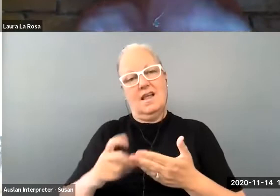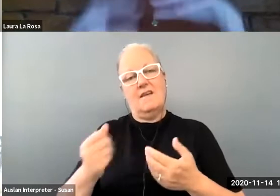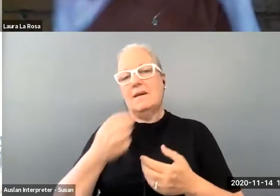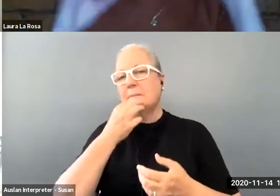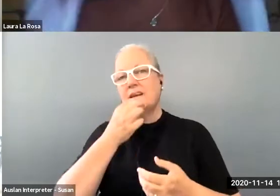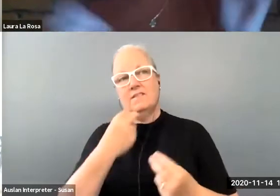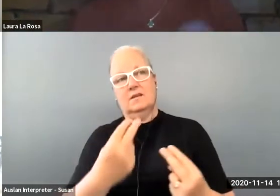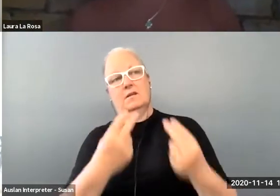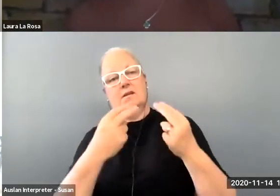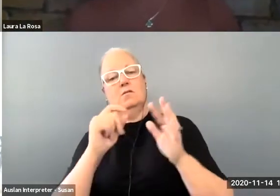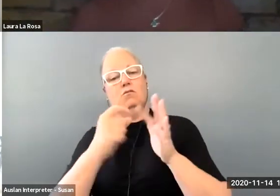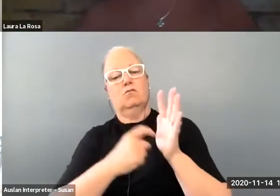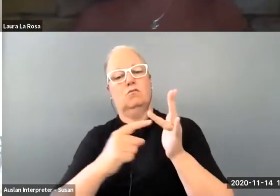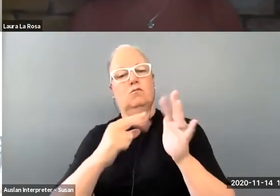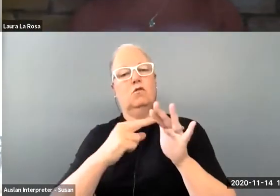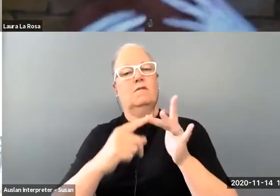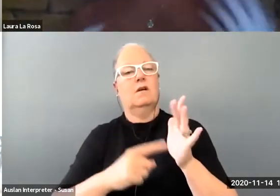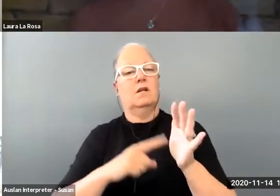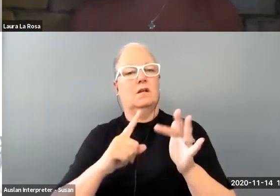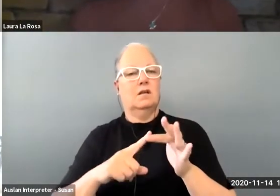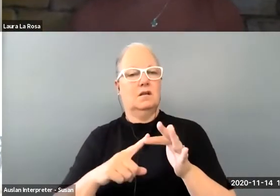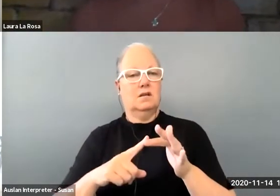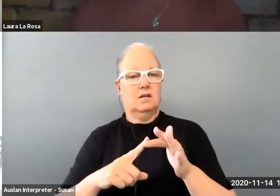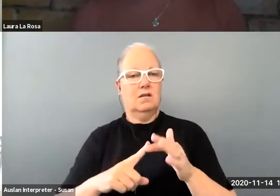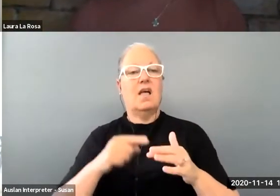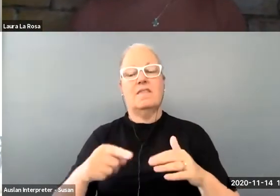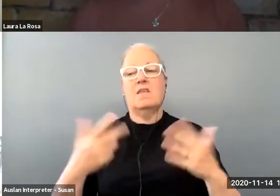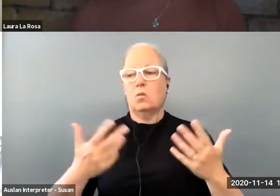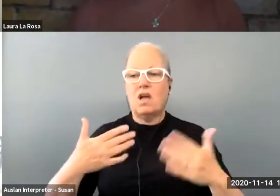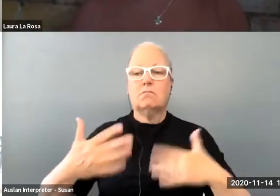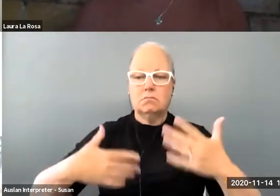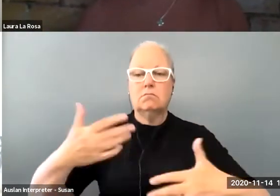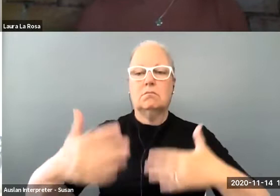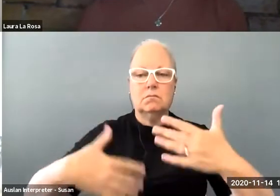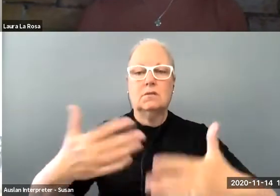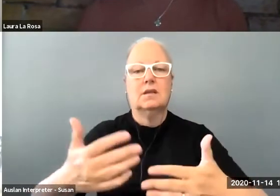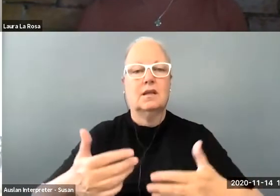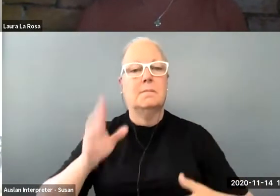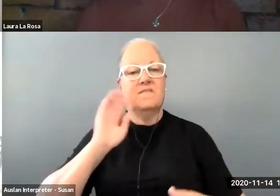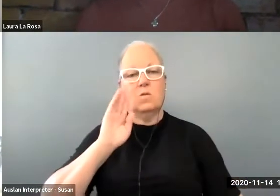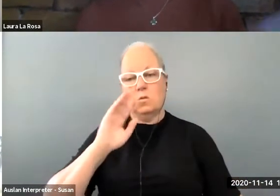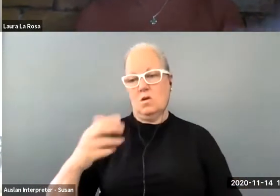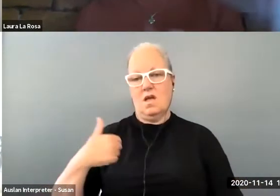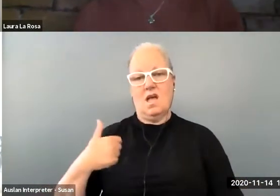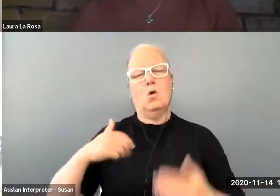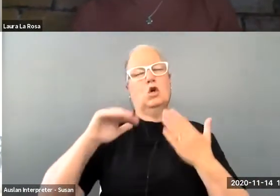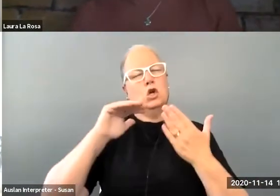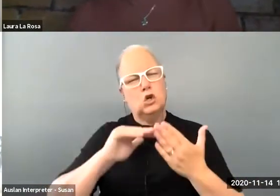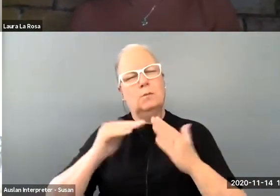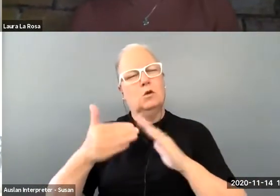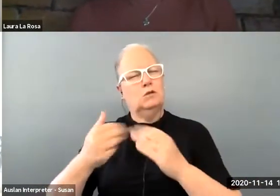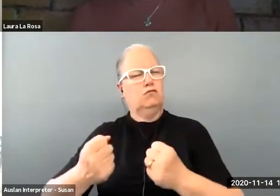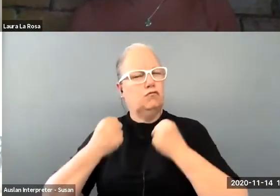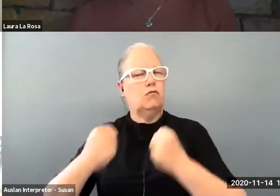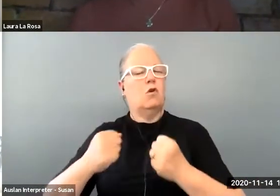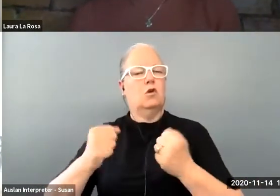sort of, you know, fermenting away, I went from being like a grassroots sort